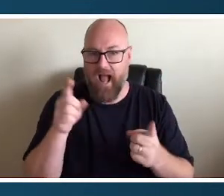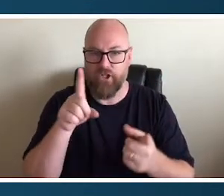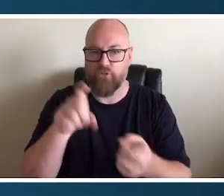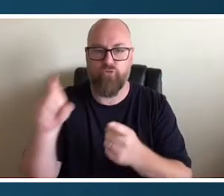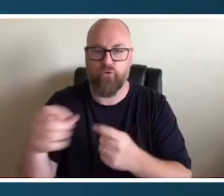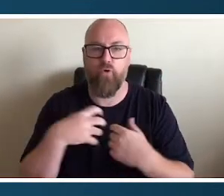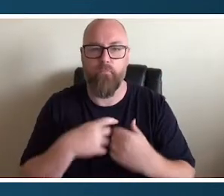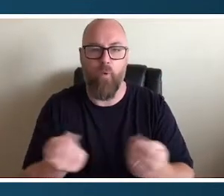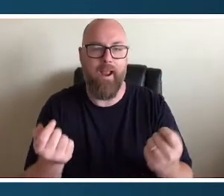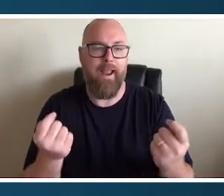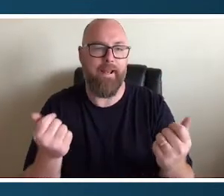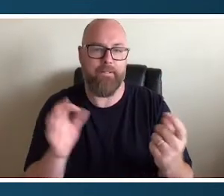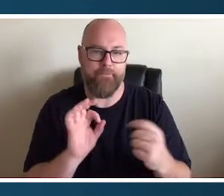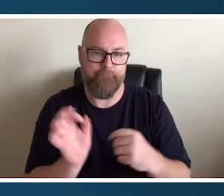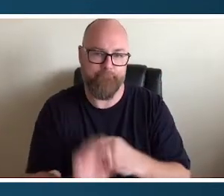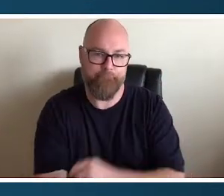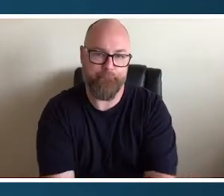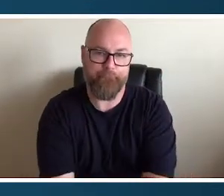more female workers.